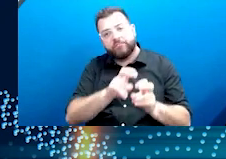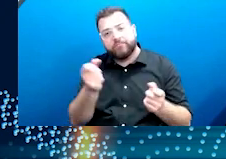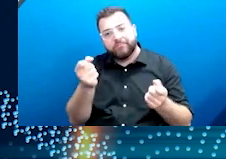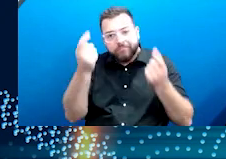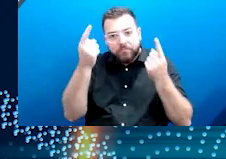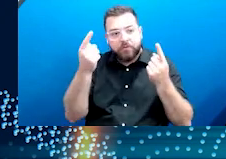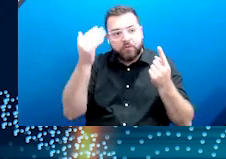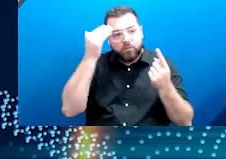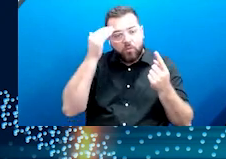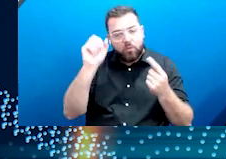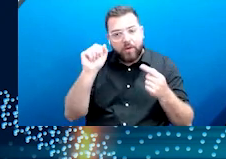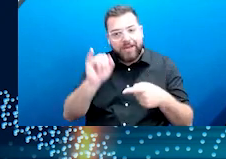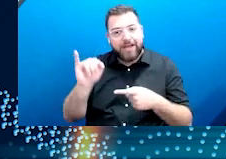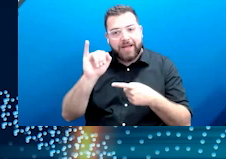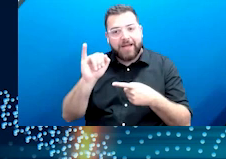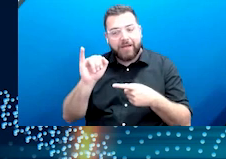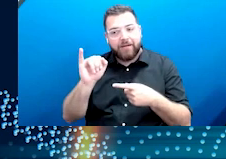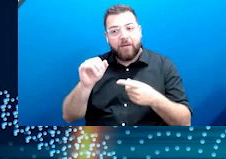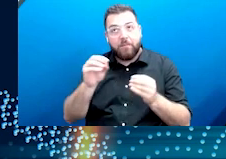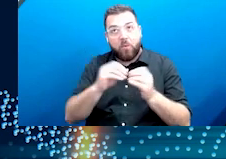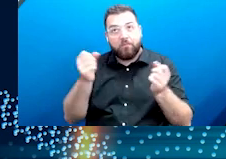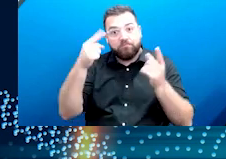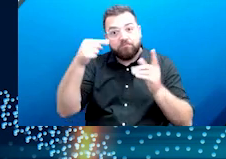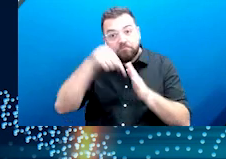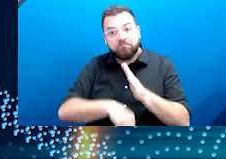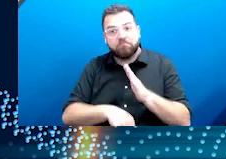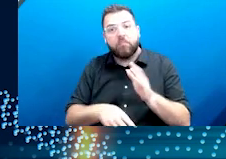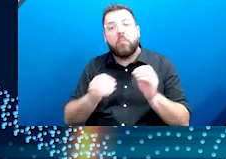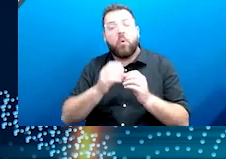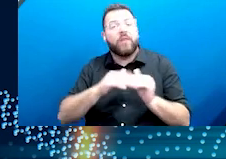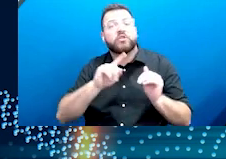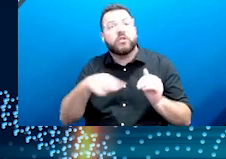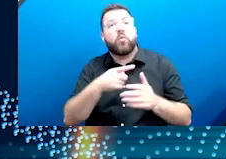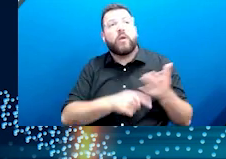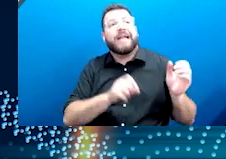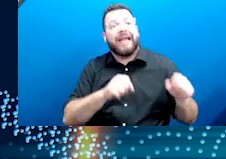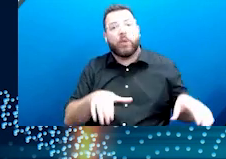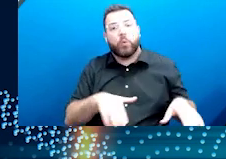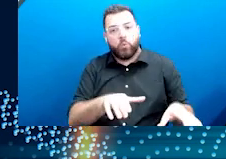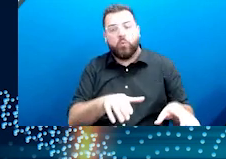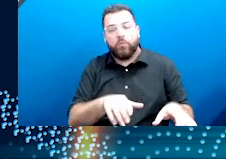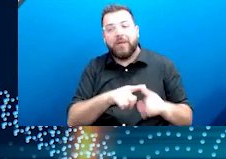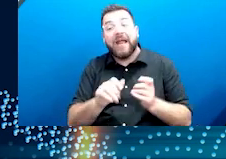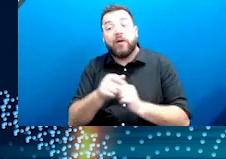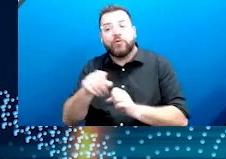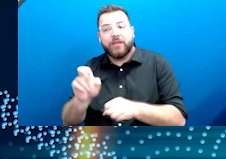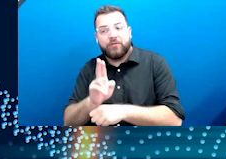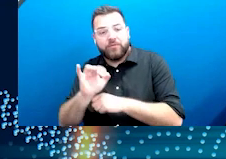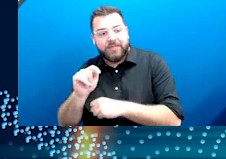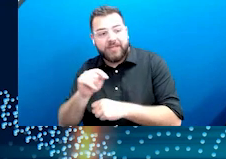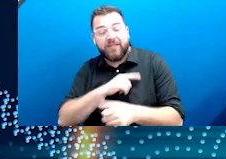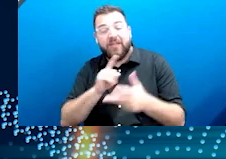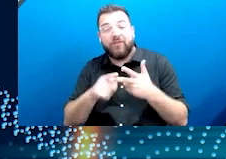AI more and what its capabilities are. And third, talk about